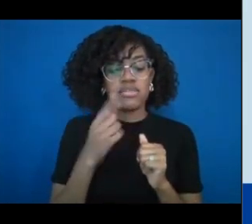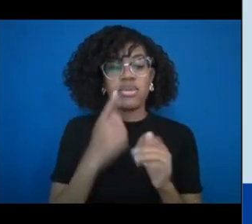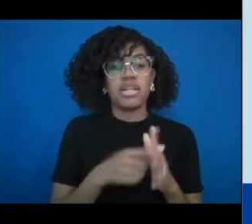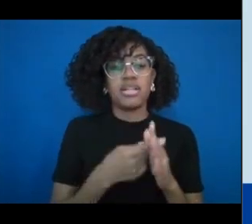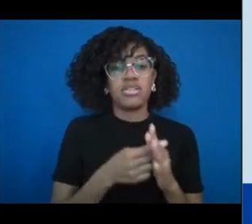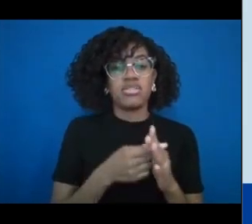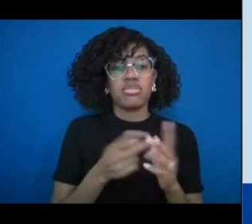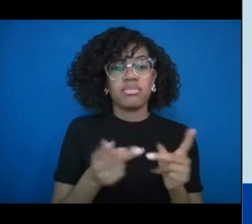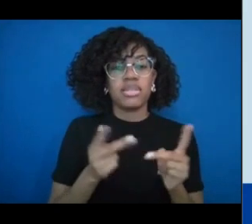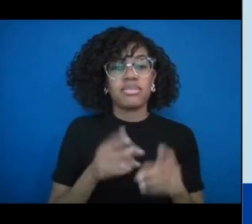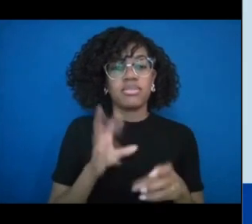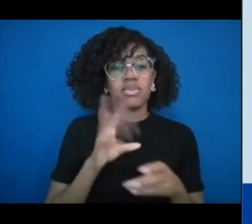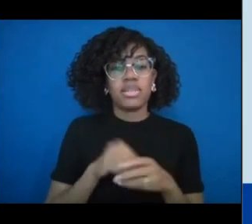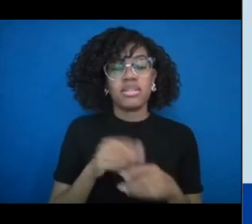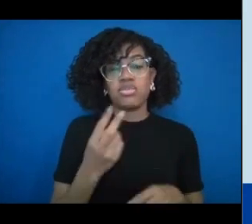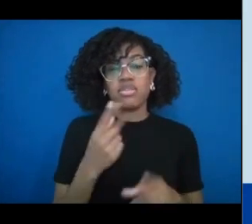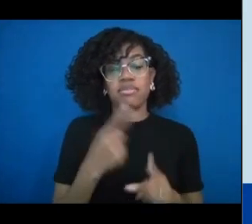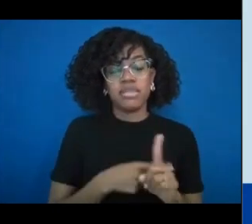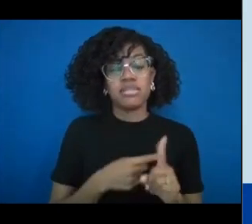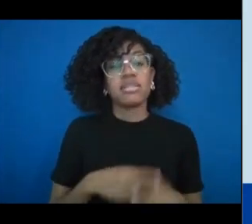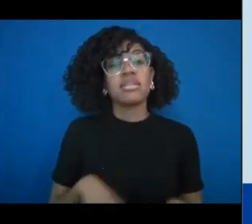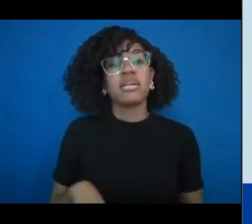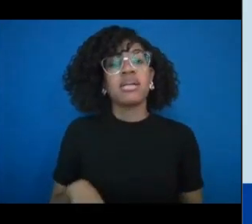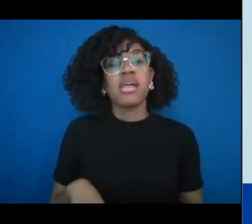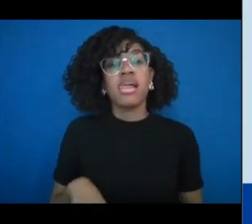within 12 months.